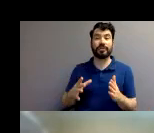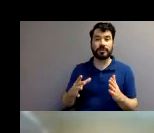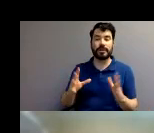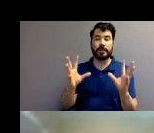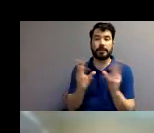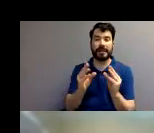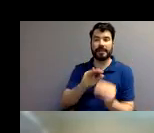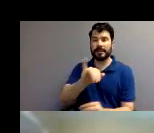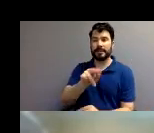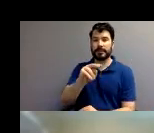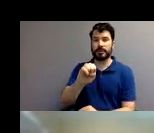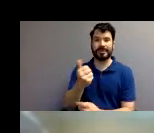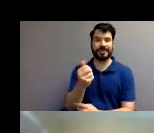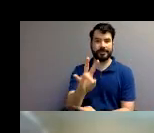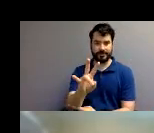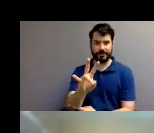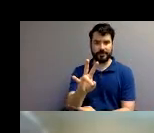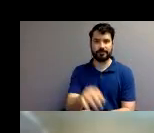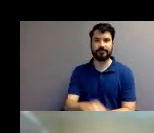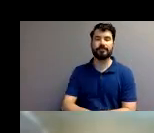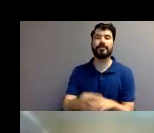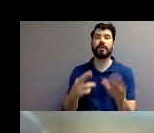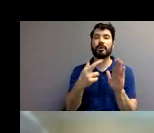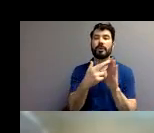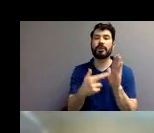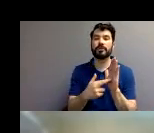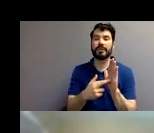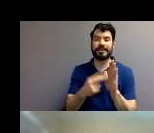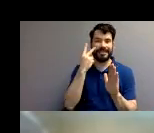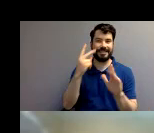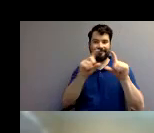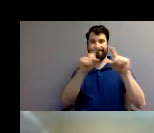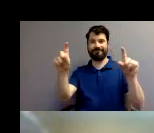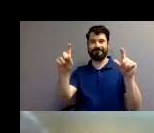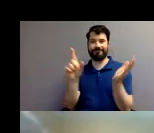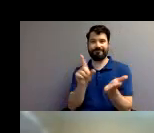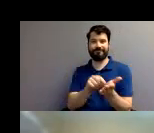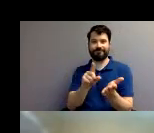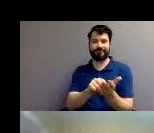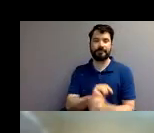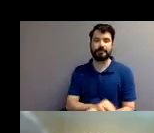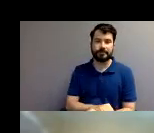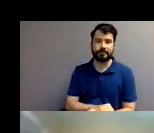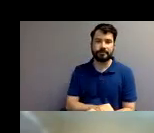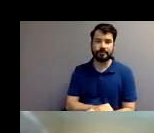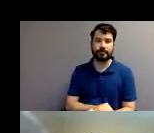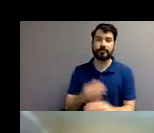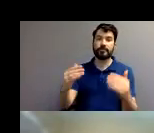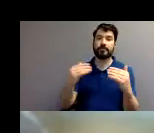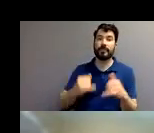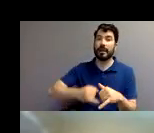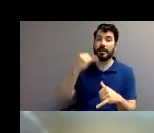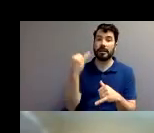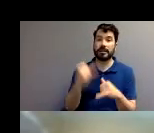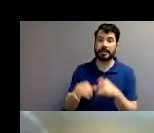17th, and registration is available on Headlines. Schedule your last FY21 touch base with your